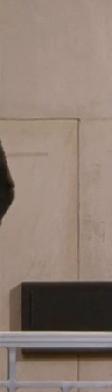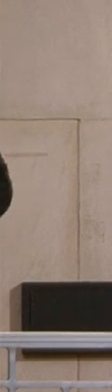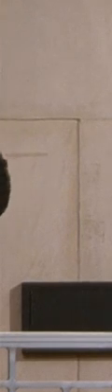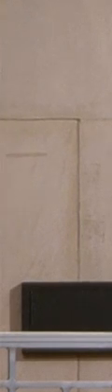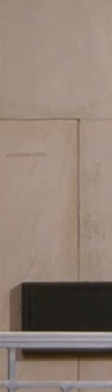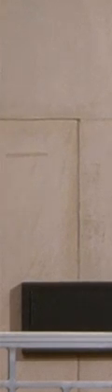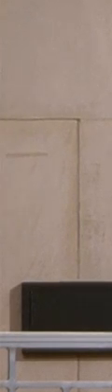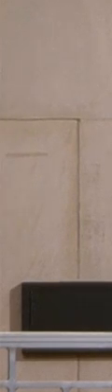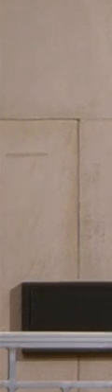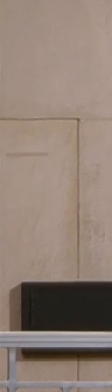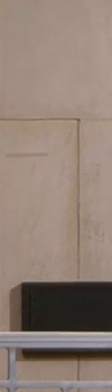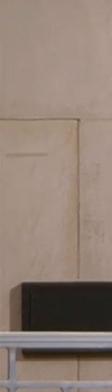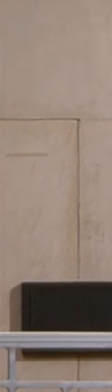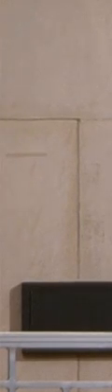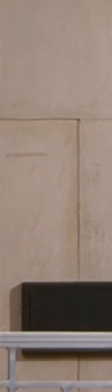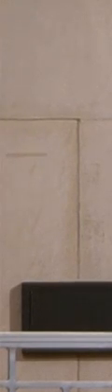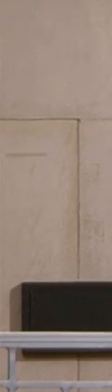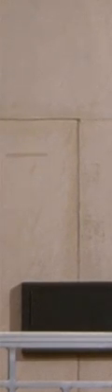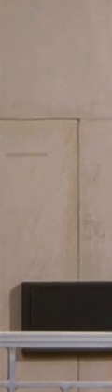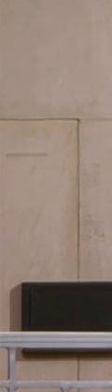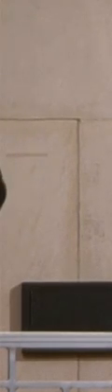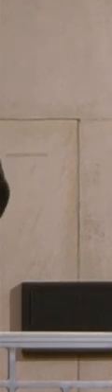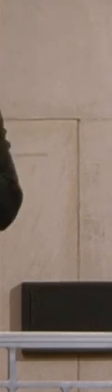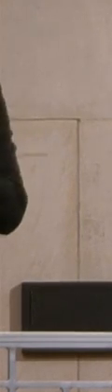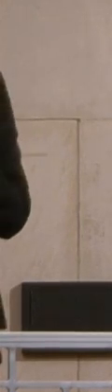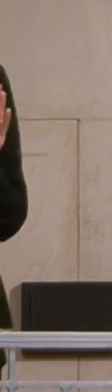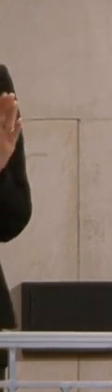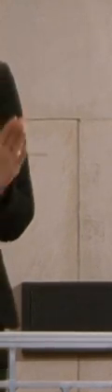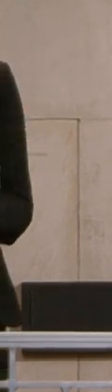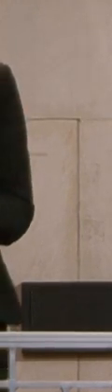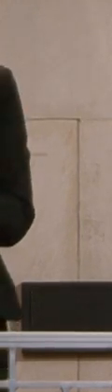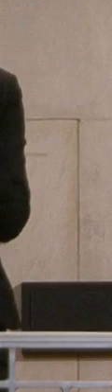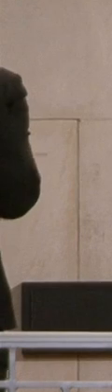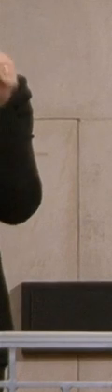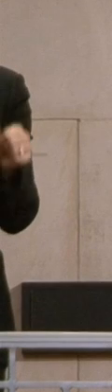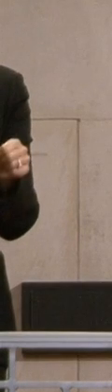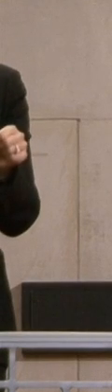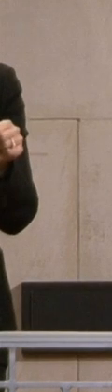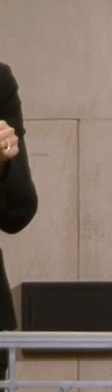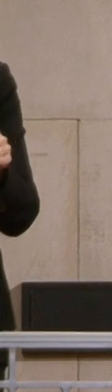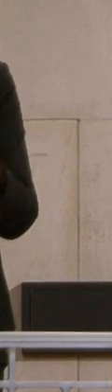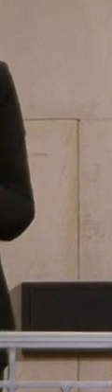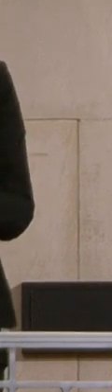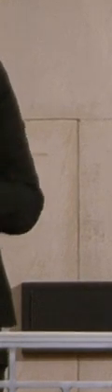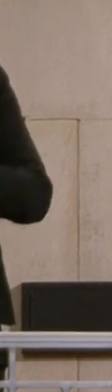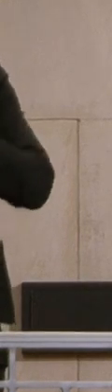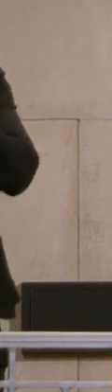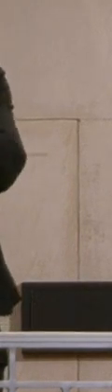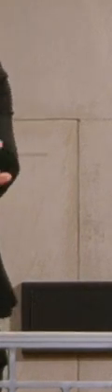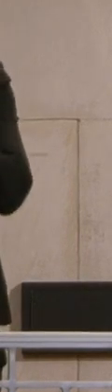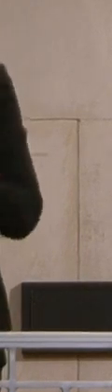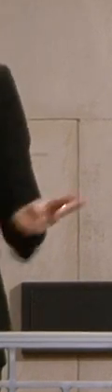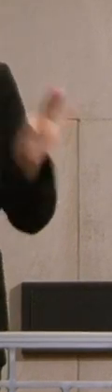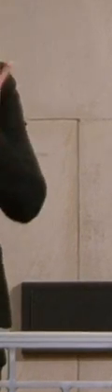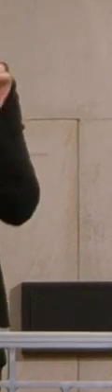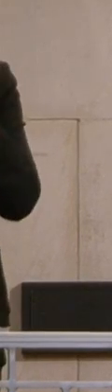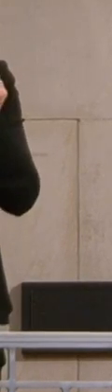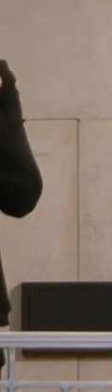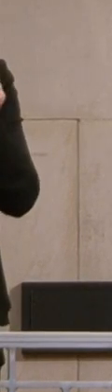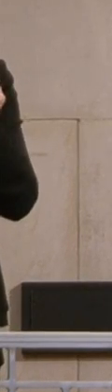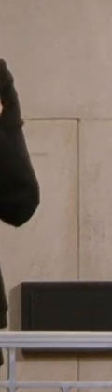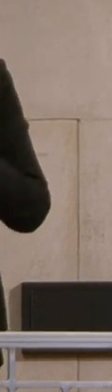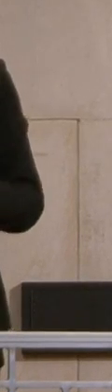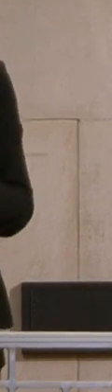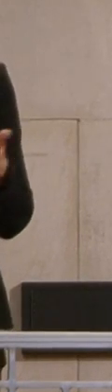a powerful testament to the resilience of our, and the continued importance of our Constitution. You know, as